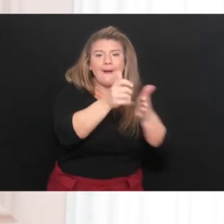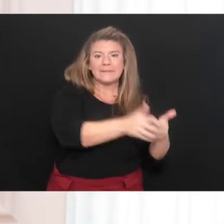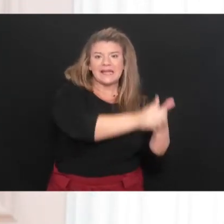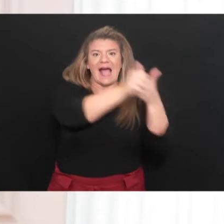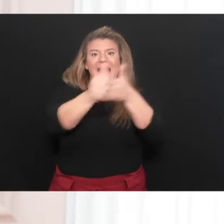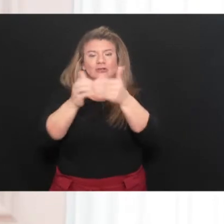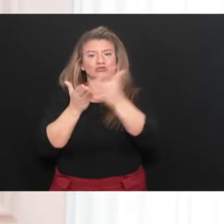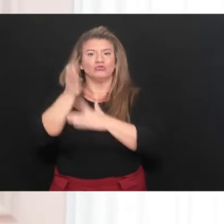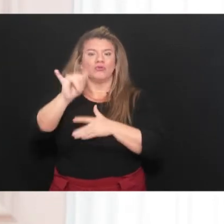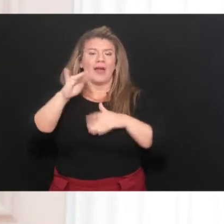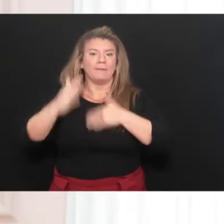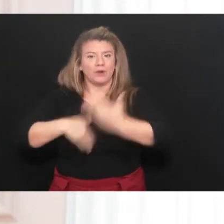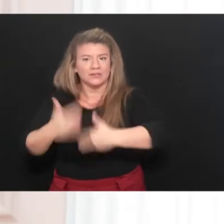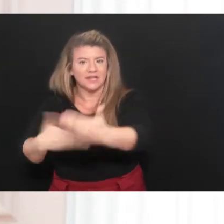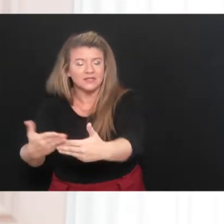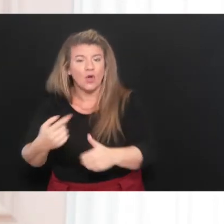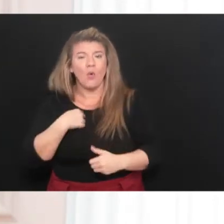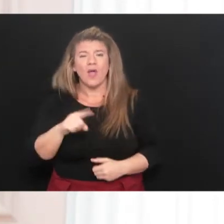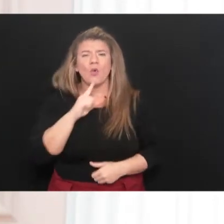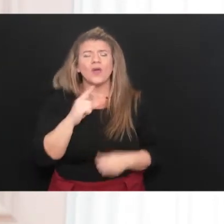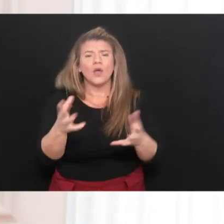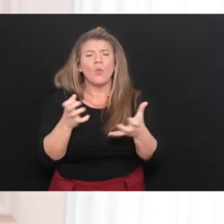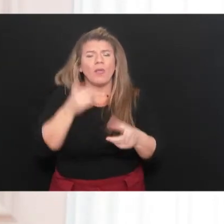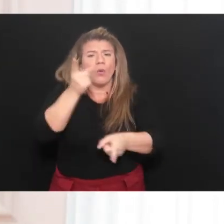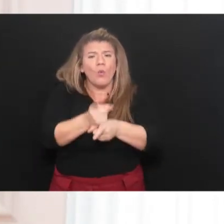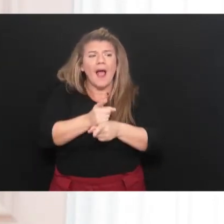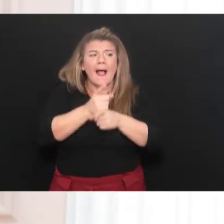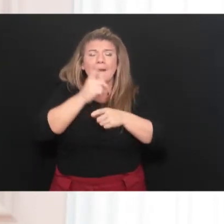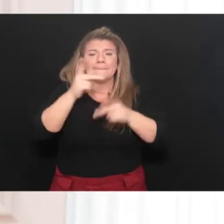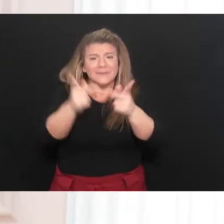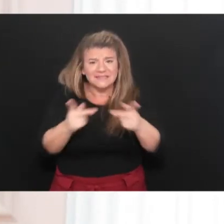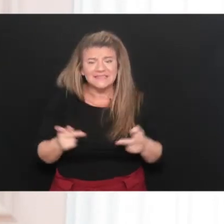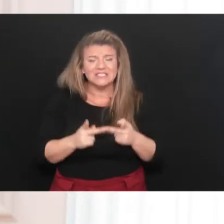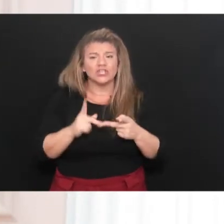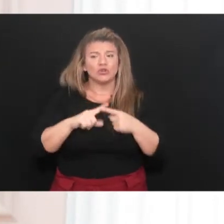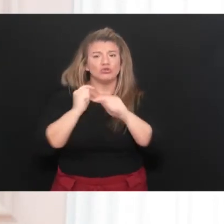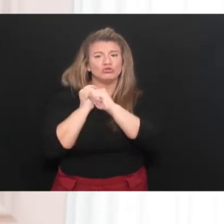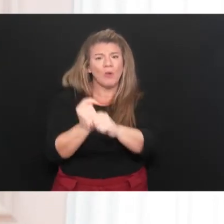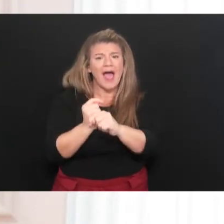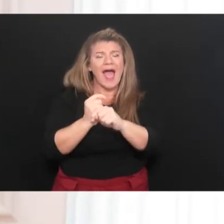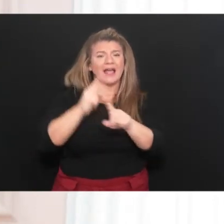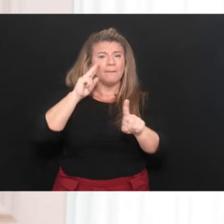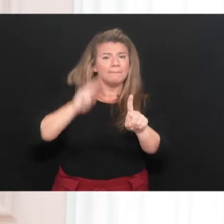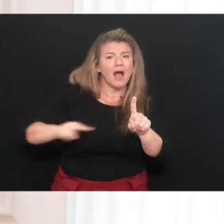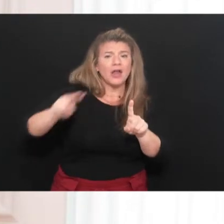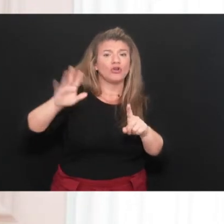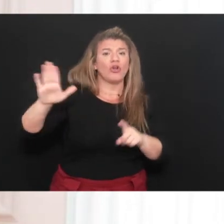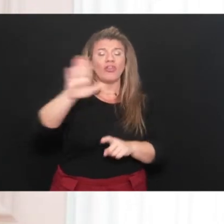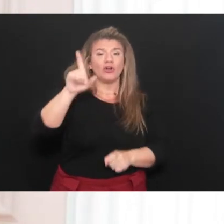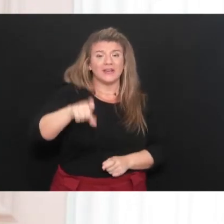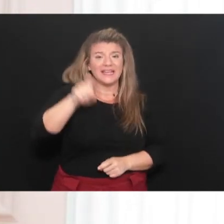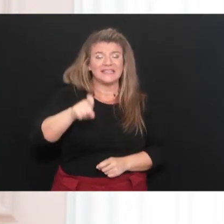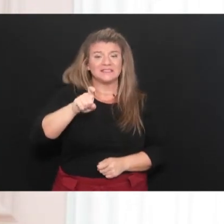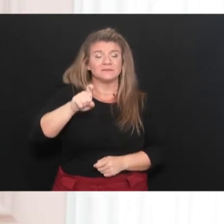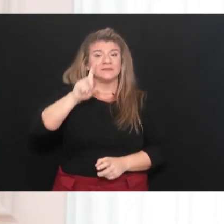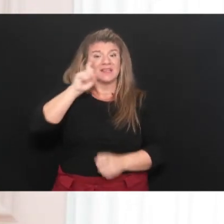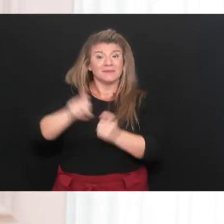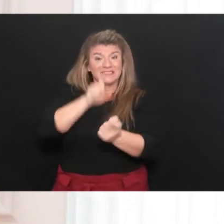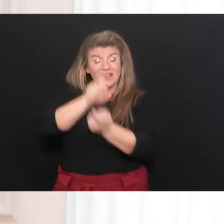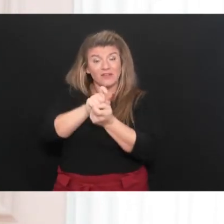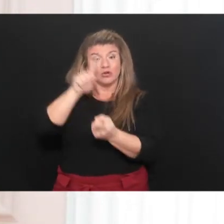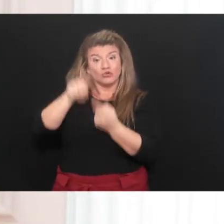We really want them to be in a position so they could track and monitor locally what their needs were, specifically down into schools,